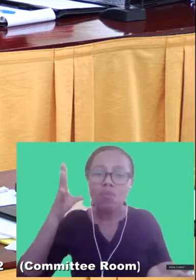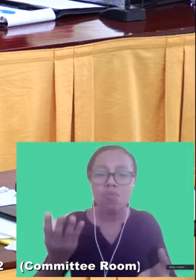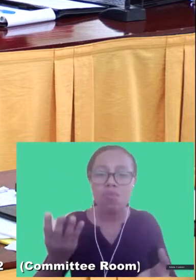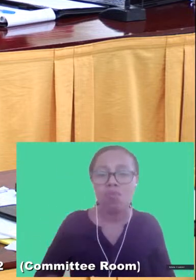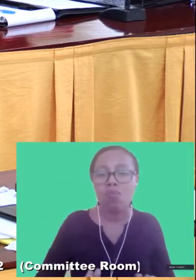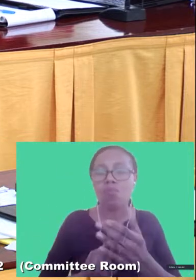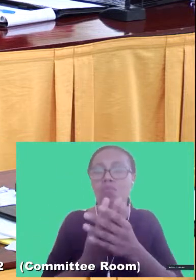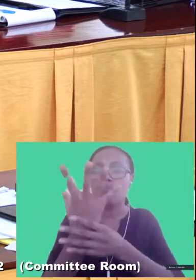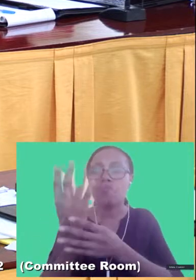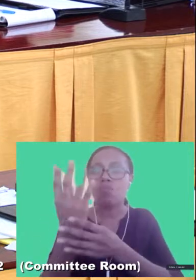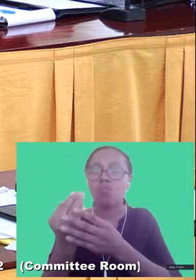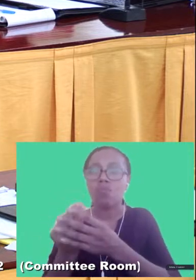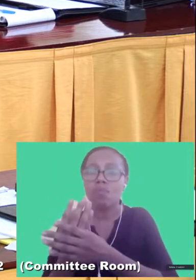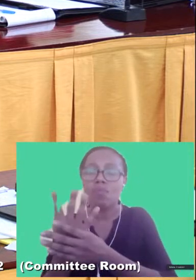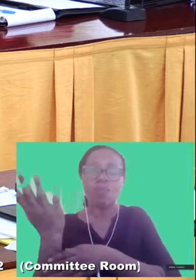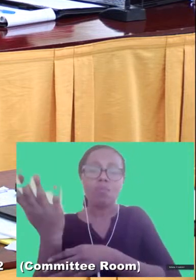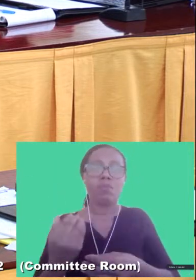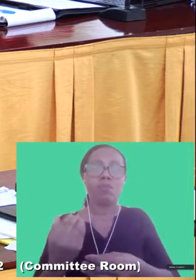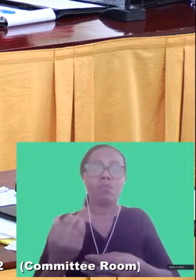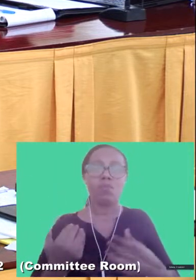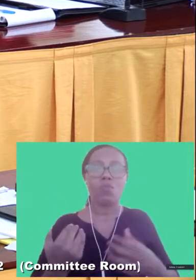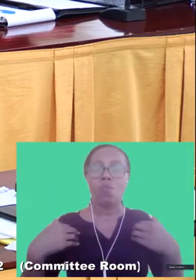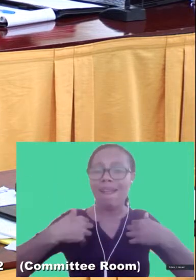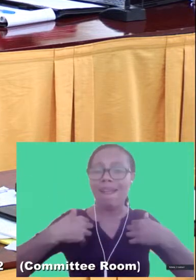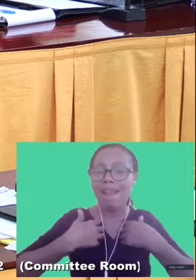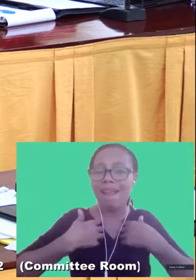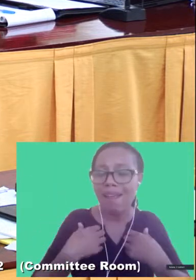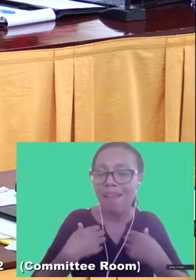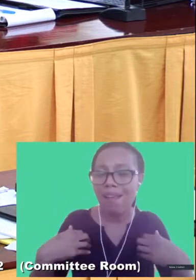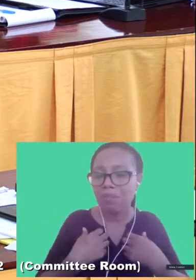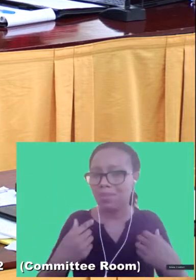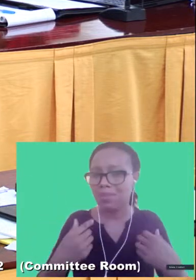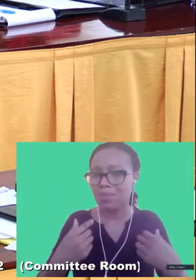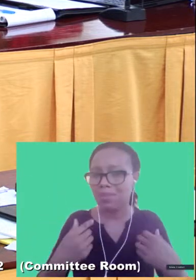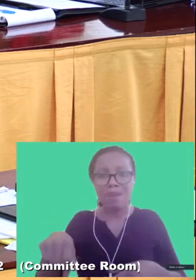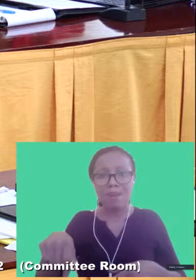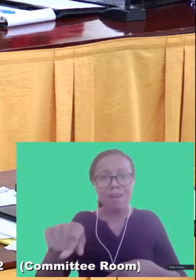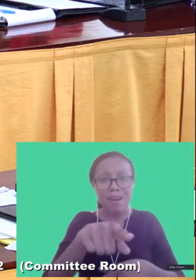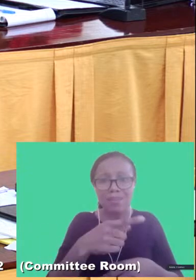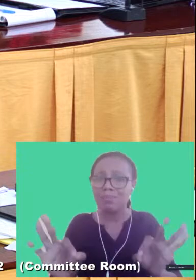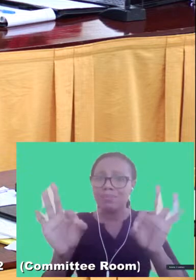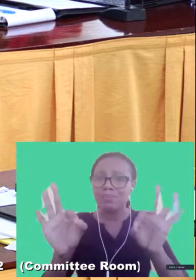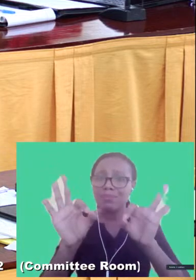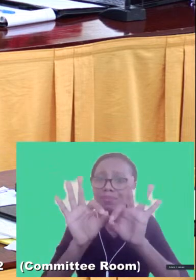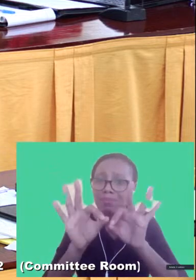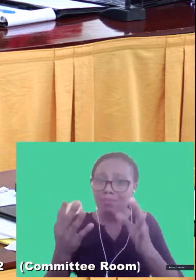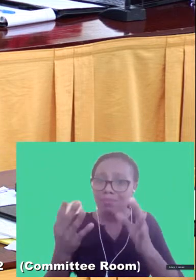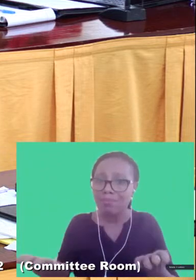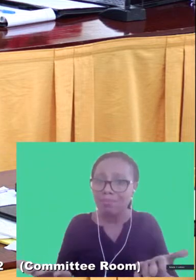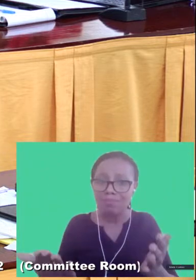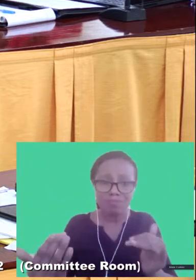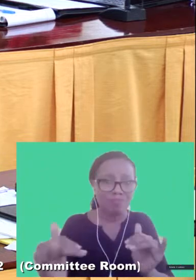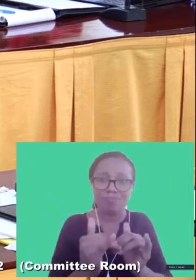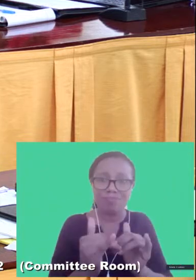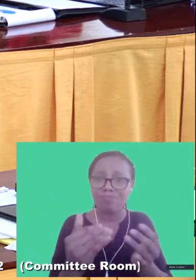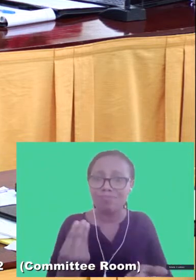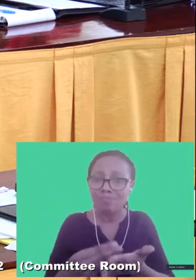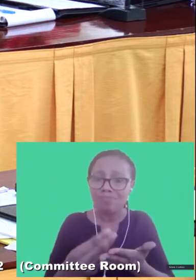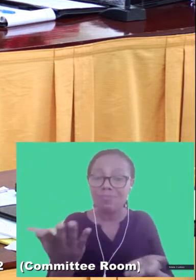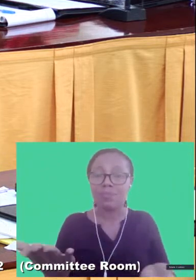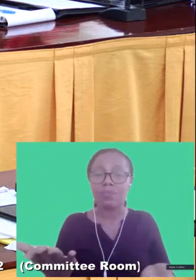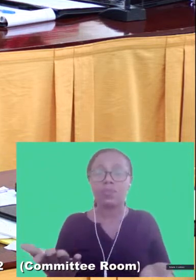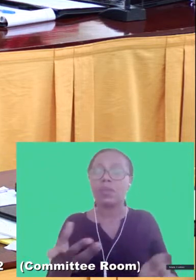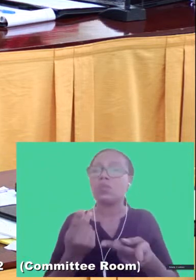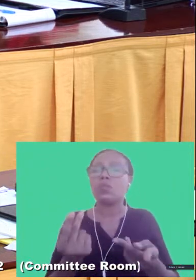recognize its value, and we give people an opportunity to take out a small loan against its value, so that that small loan, that entrepreneur